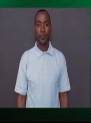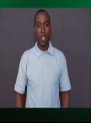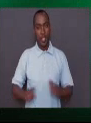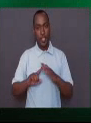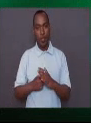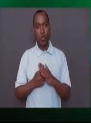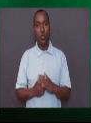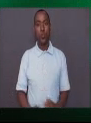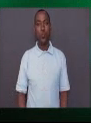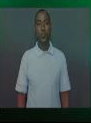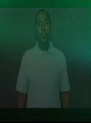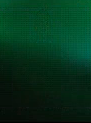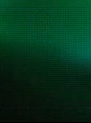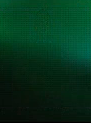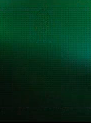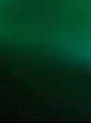Begin.